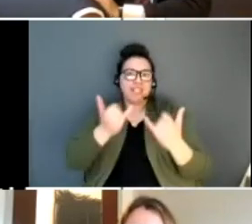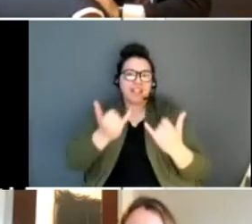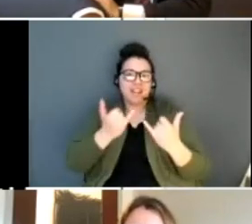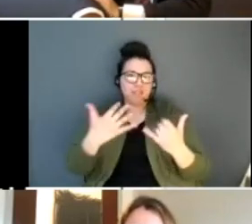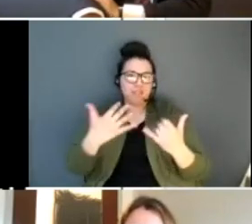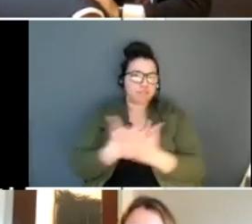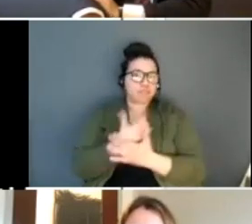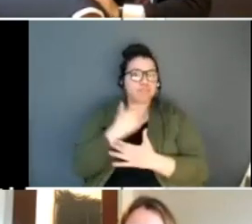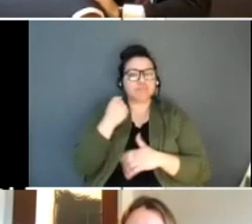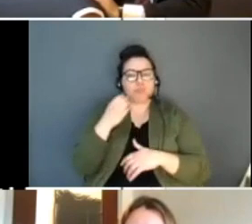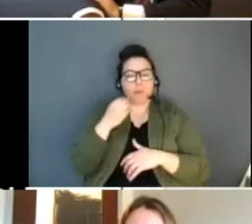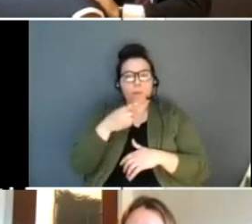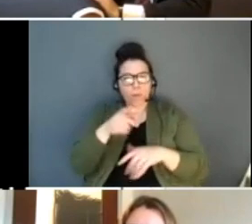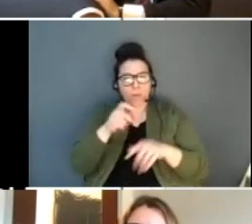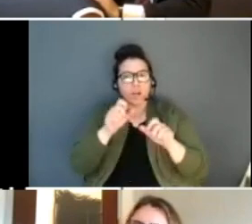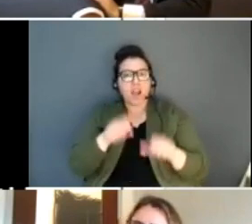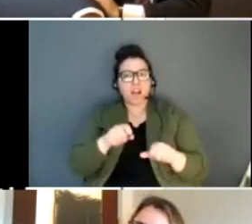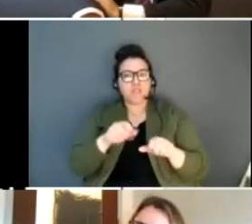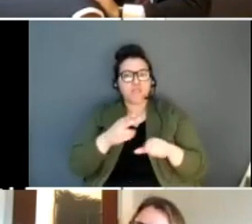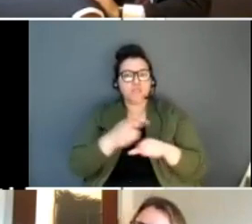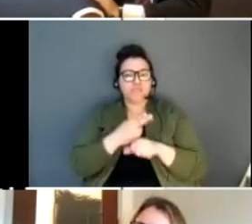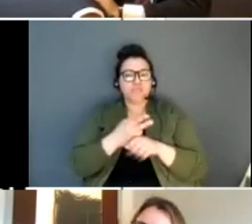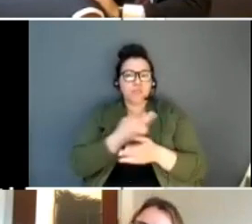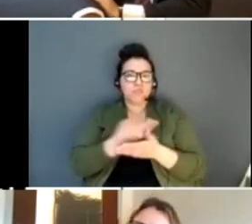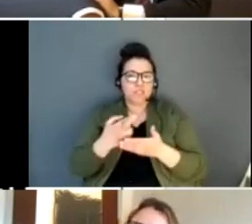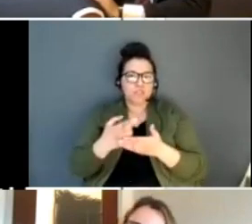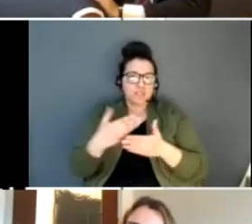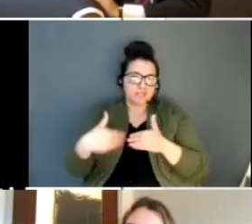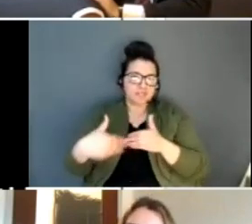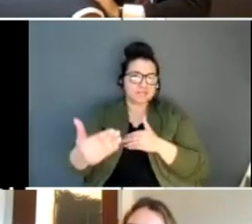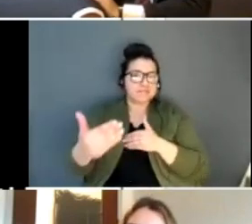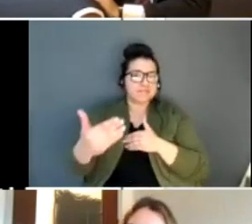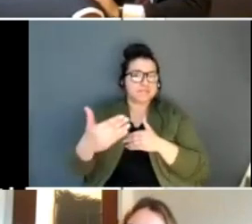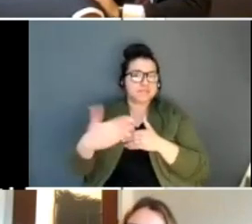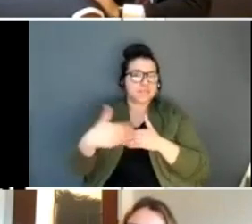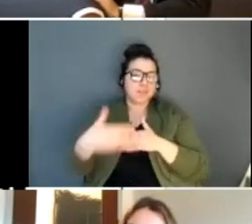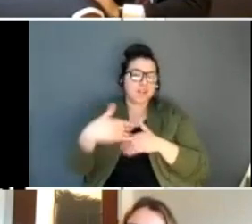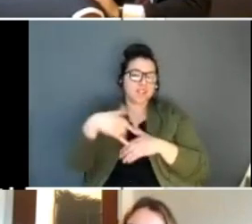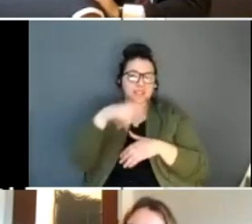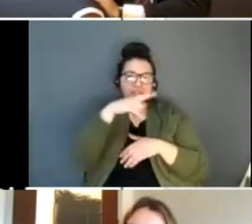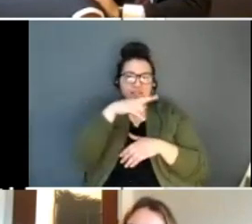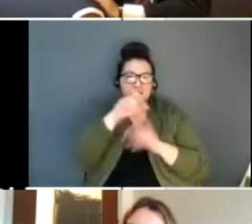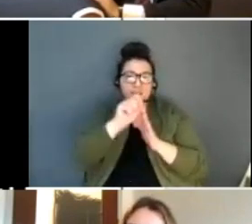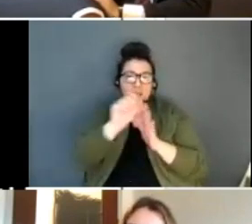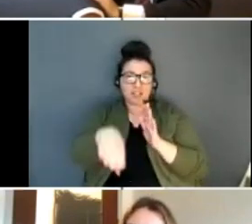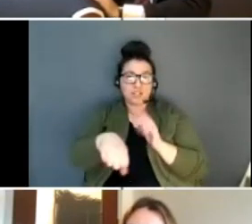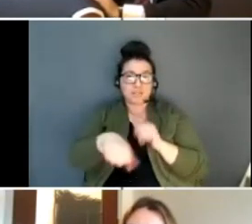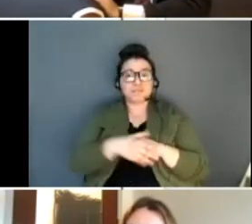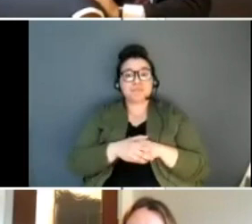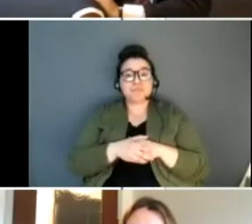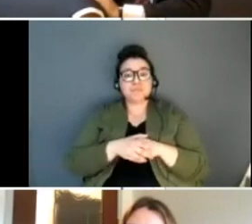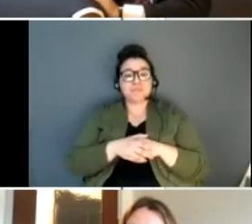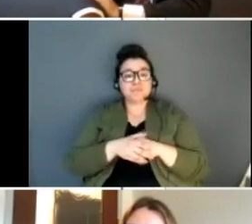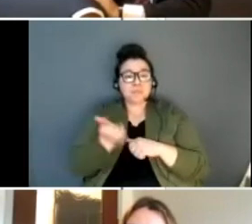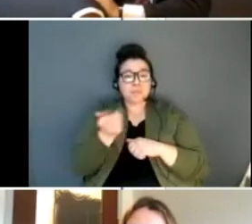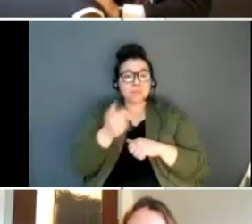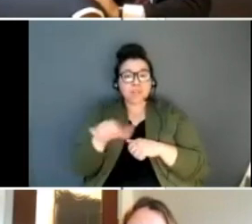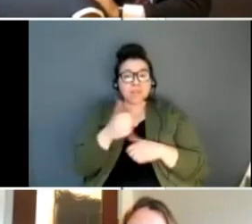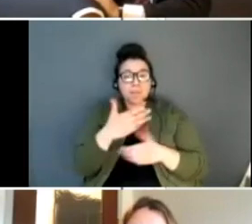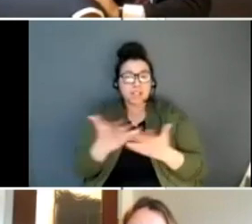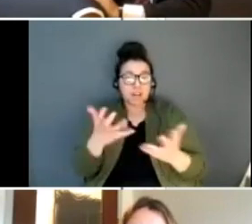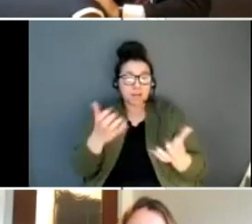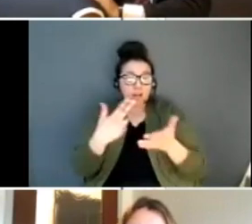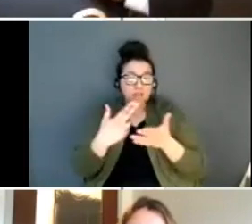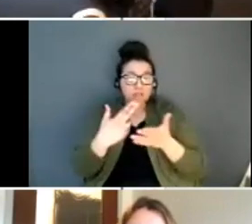that you can use these resources the rest of the semester. Okay, a couple other things to mention. Our